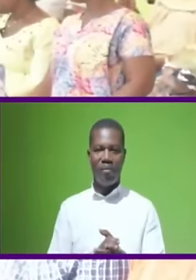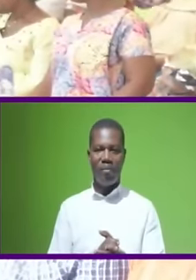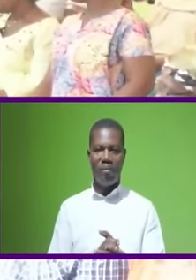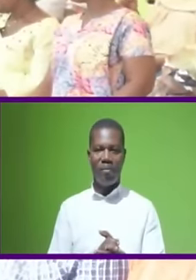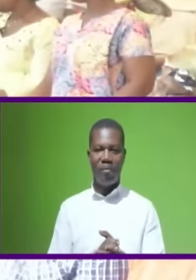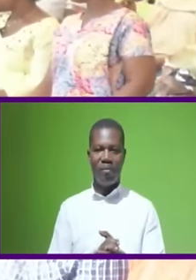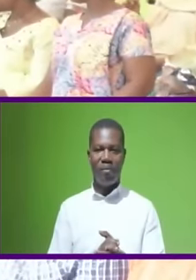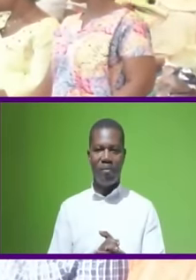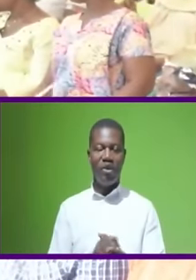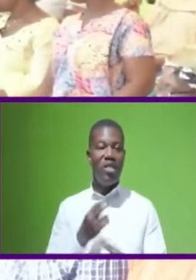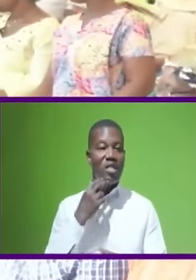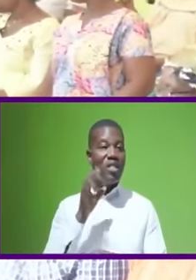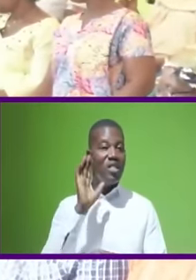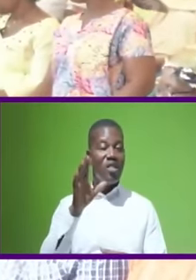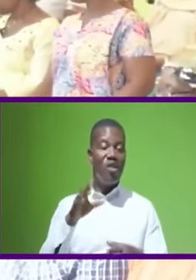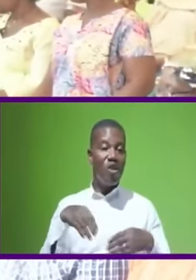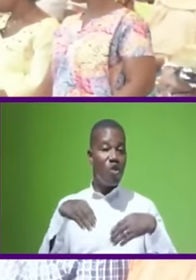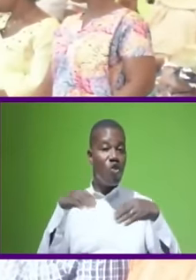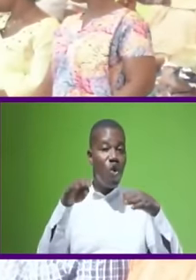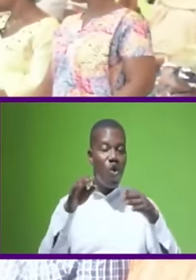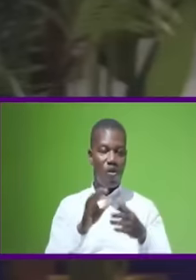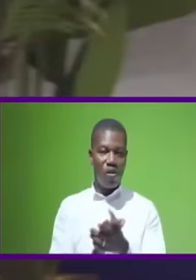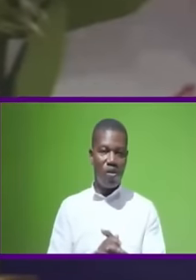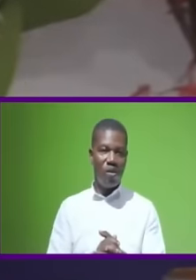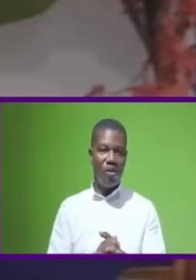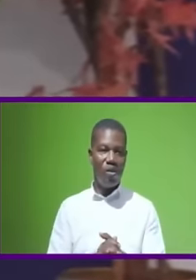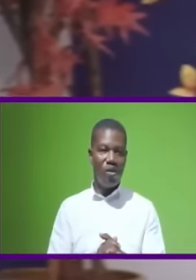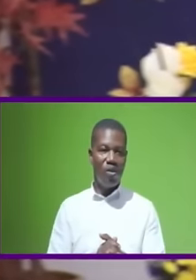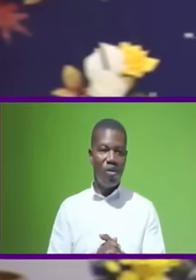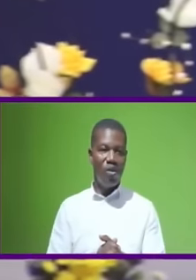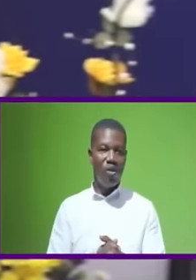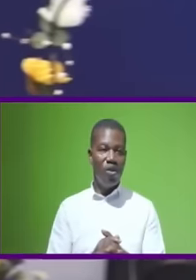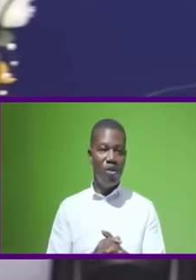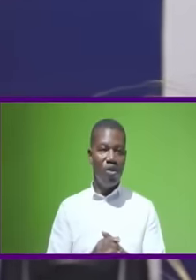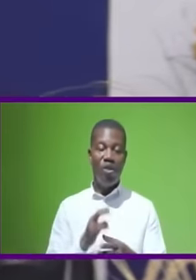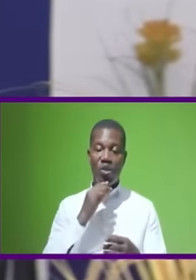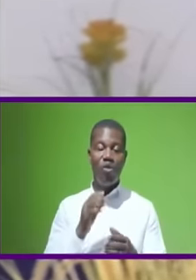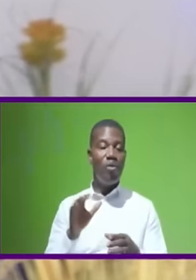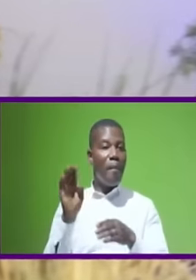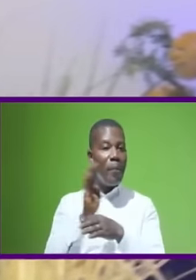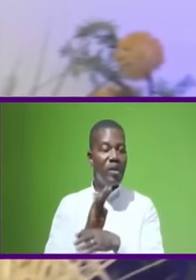Yes. Shall we stop? Take a look at your store.